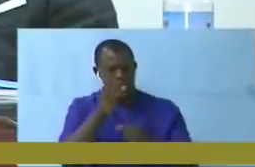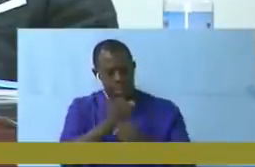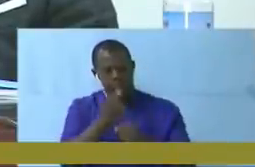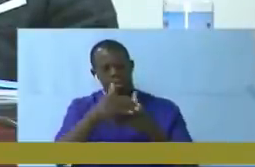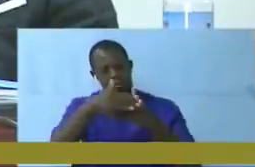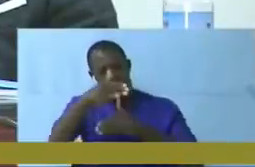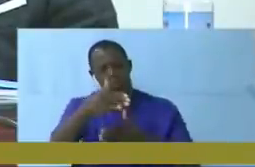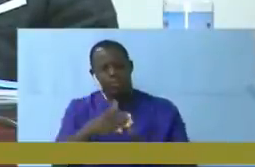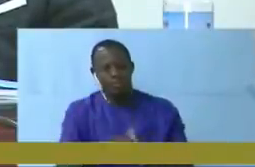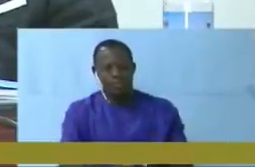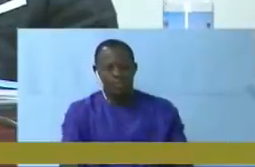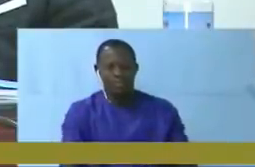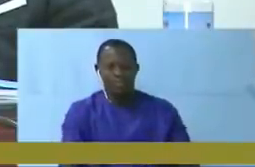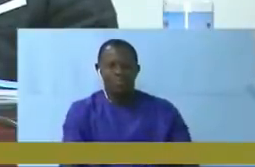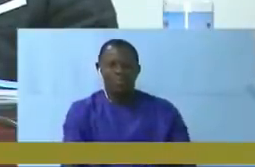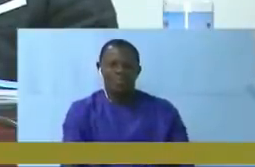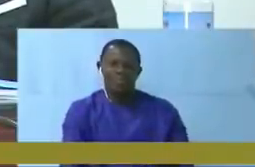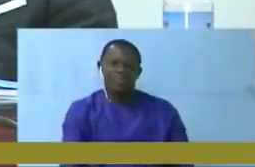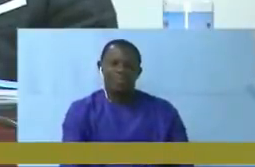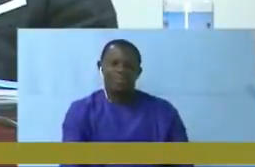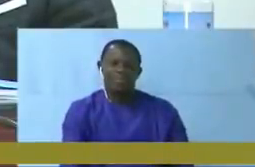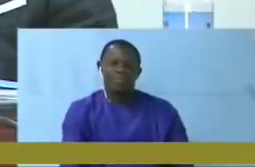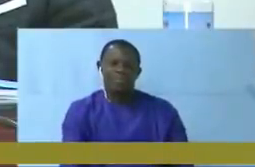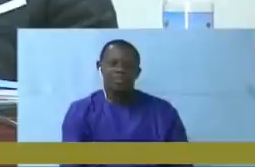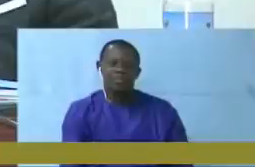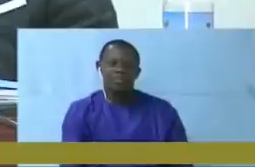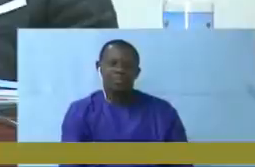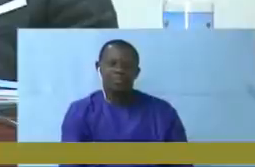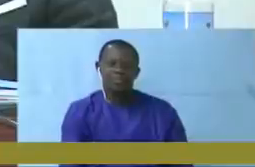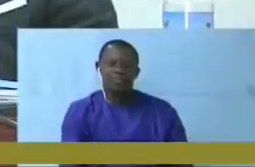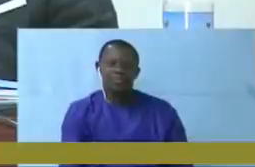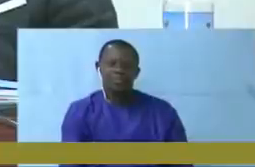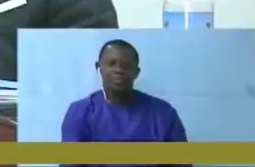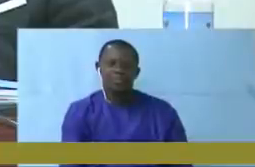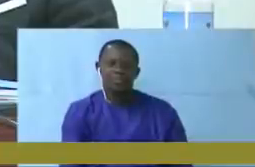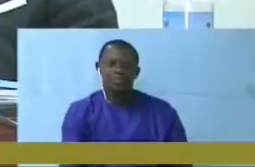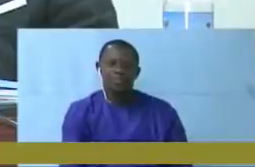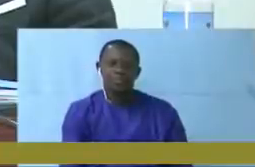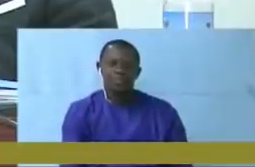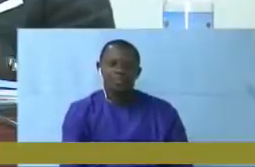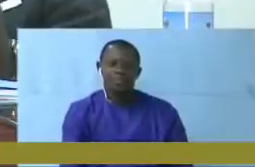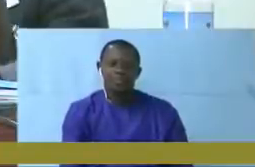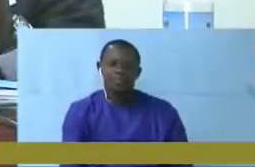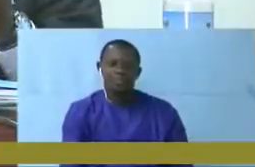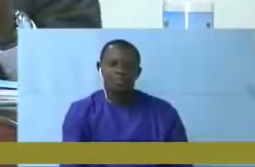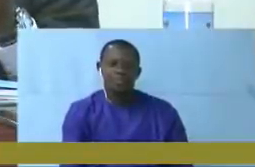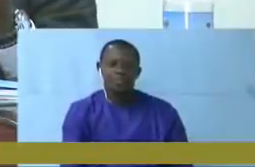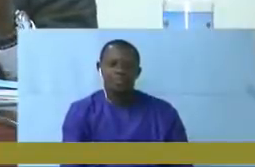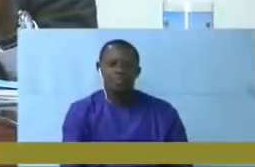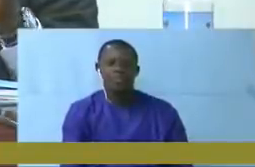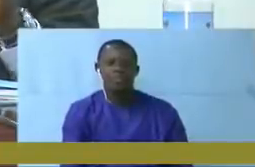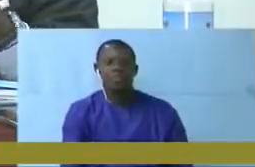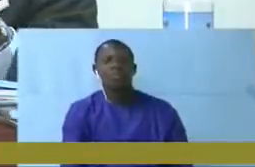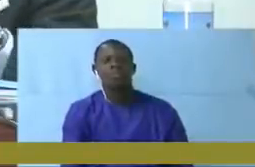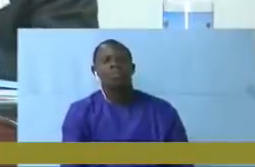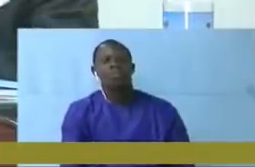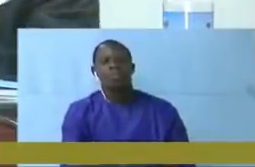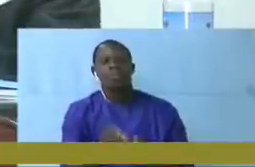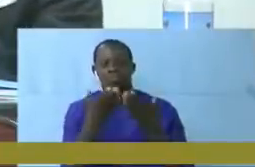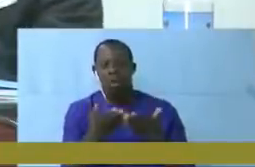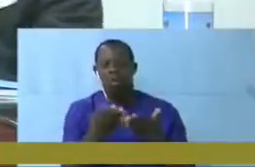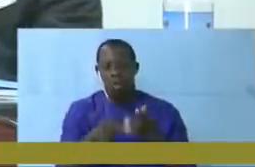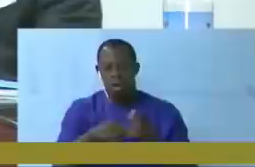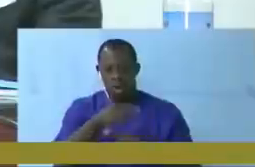sa walli xam xam te dinañ ci mëna sukkandiku nak ci ay mengale yo xamne ñu ko wara jëfé. For the purposes of